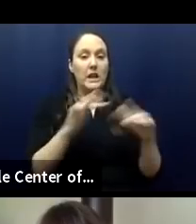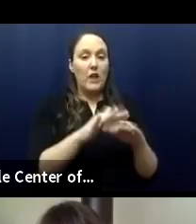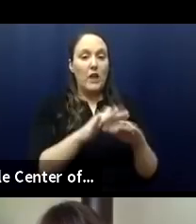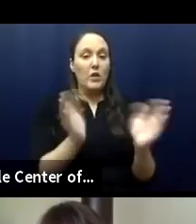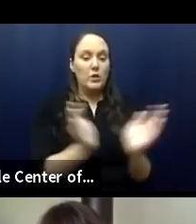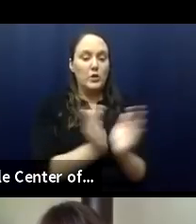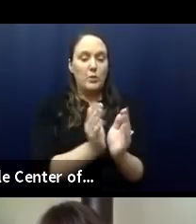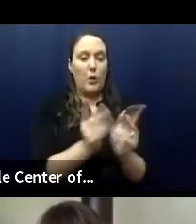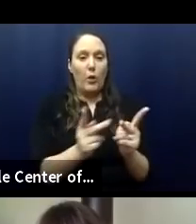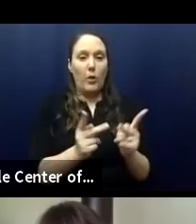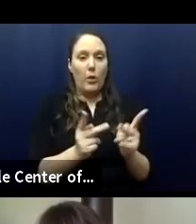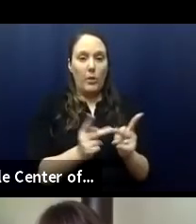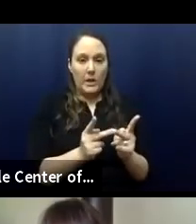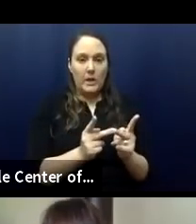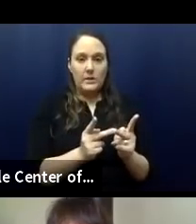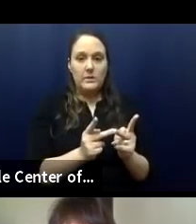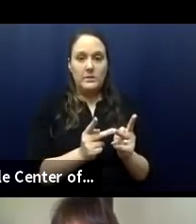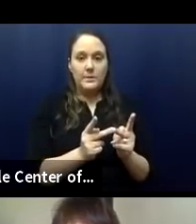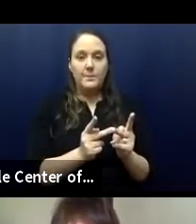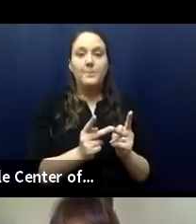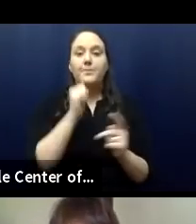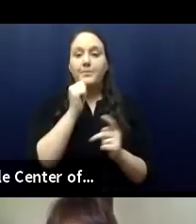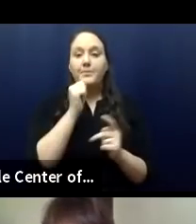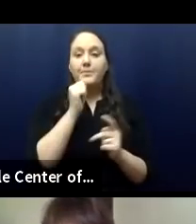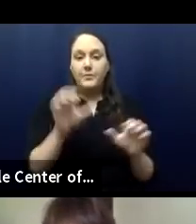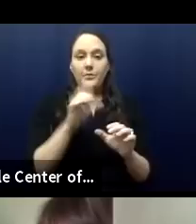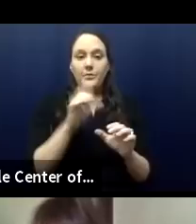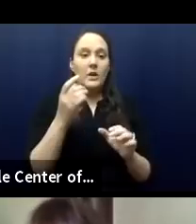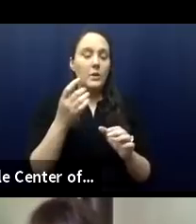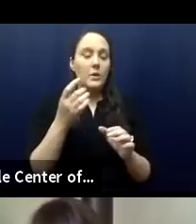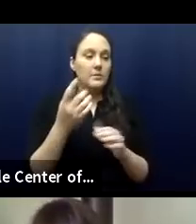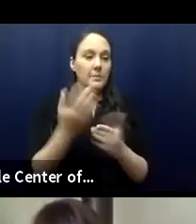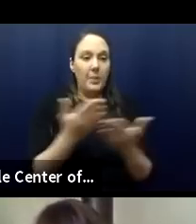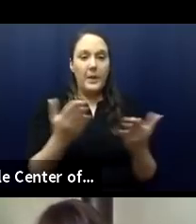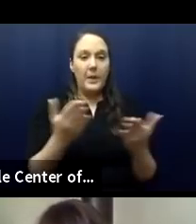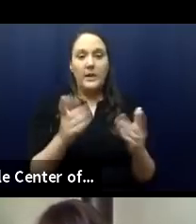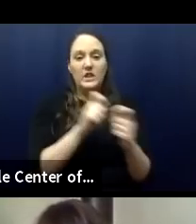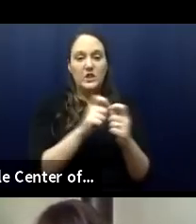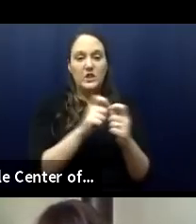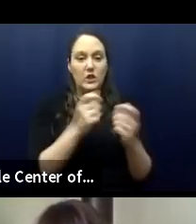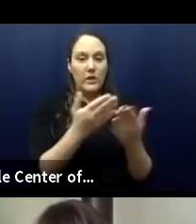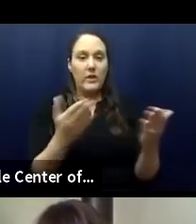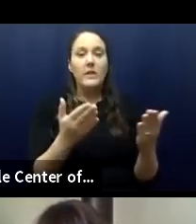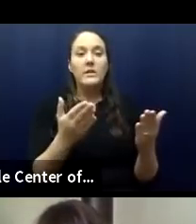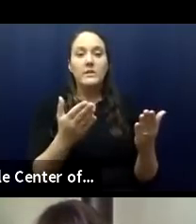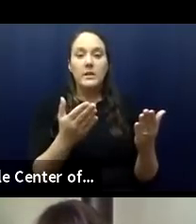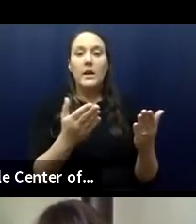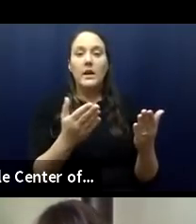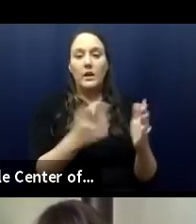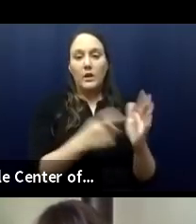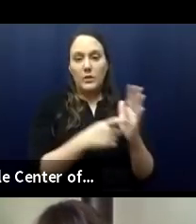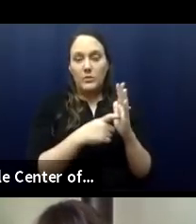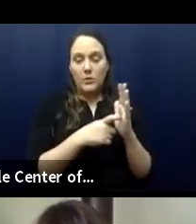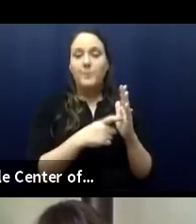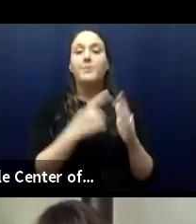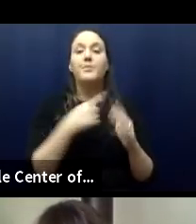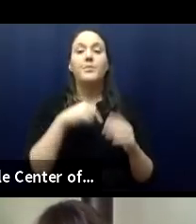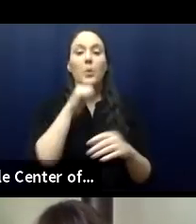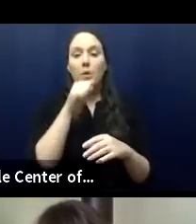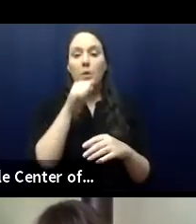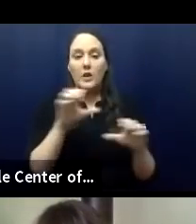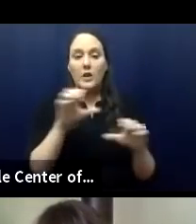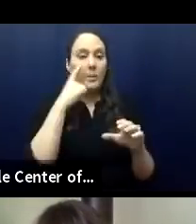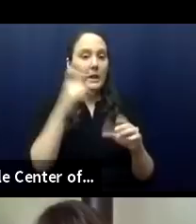space and not to do so in certain things that are constitutionally mandated. We would not do it because of the